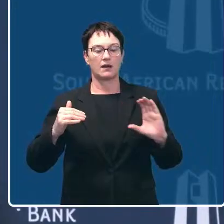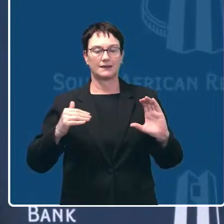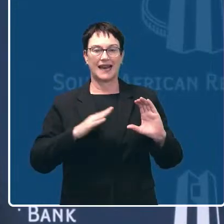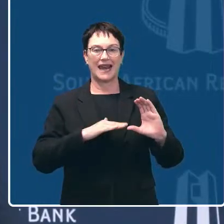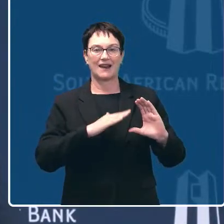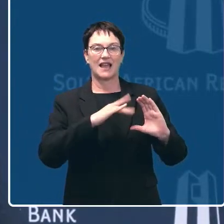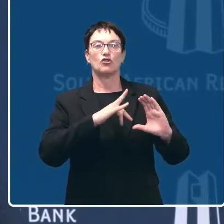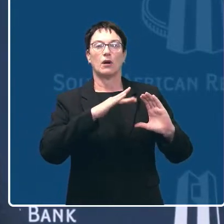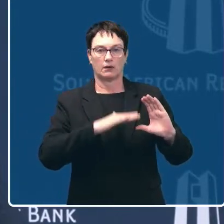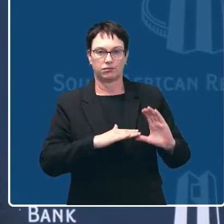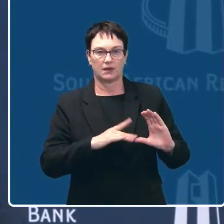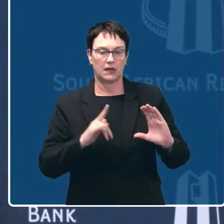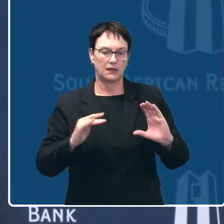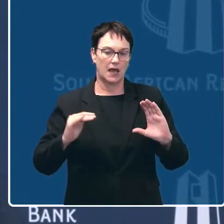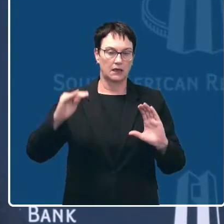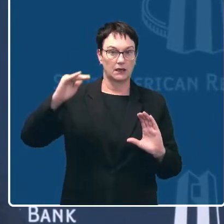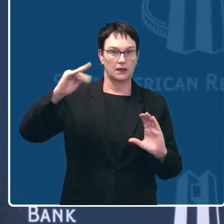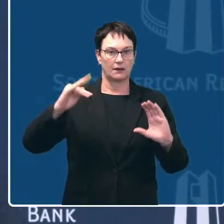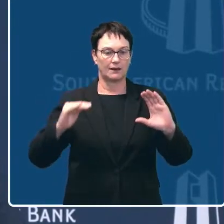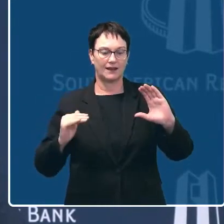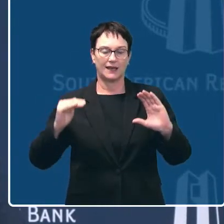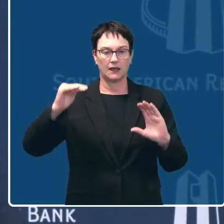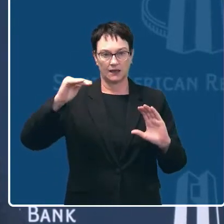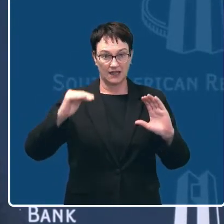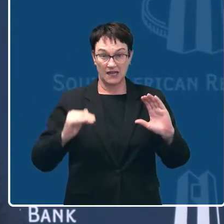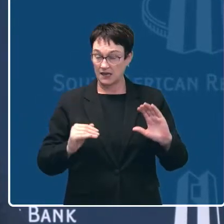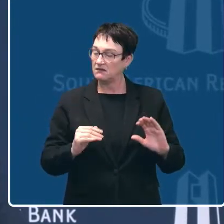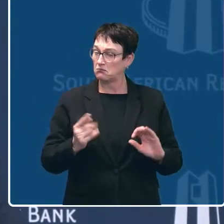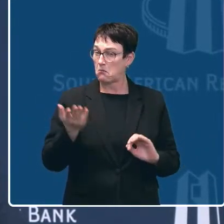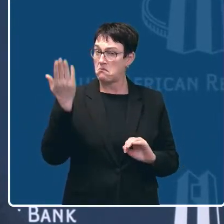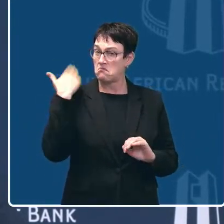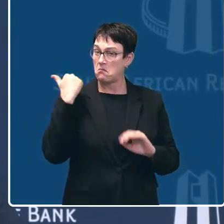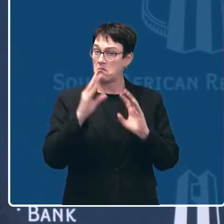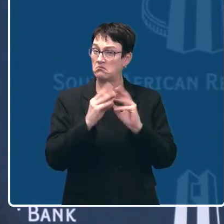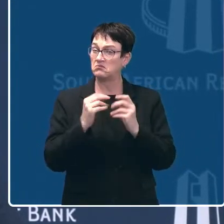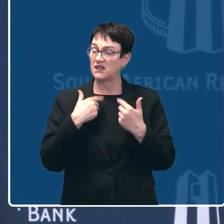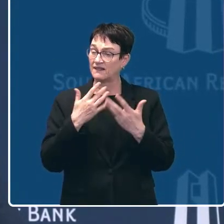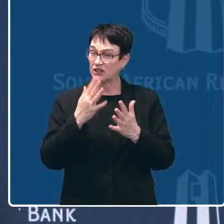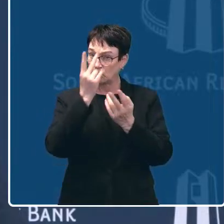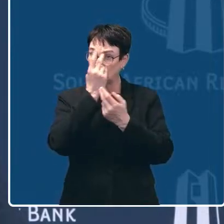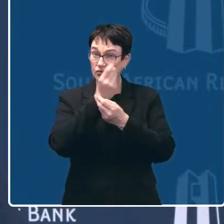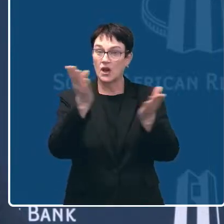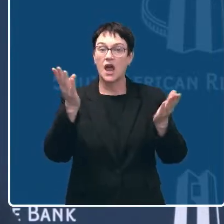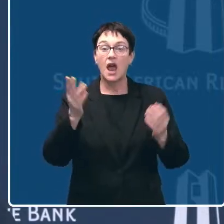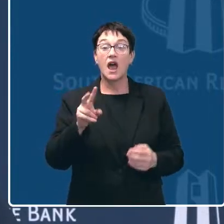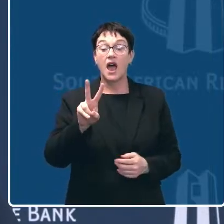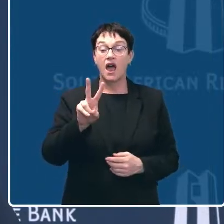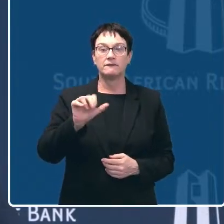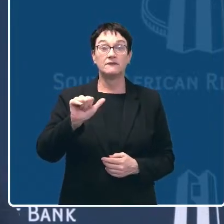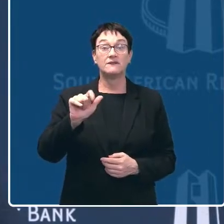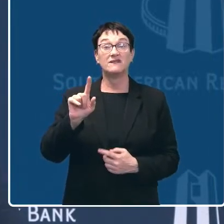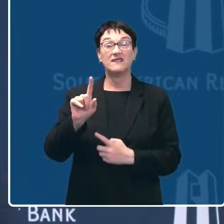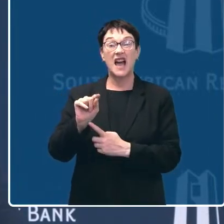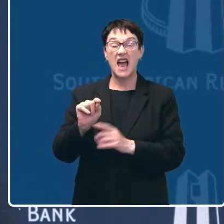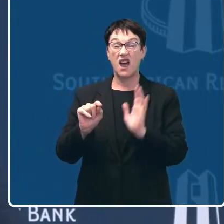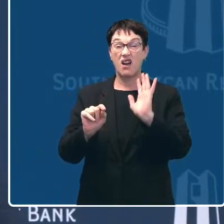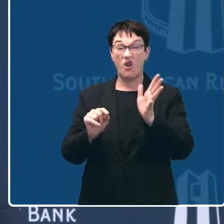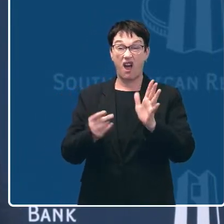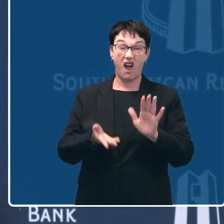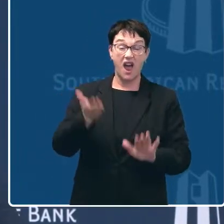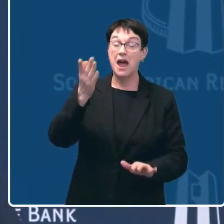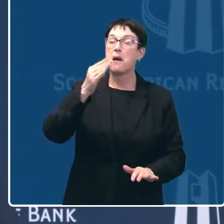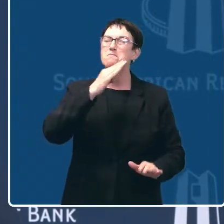But we also stated at the previous meeting that the VAT increase will lead to a rise in